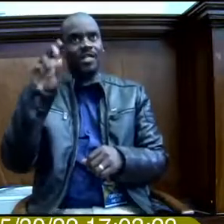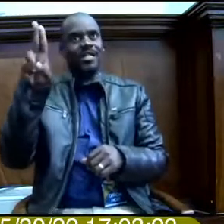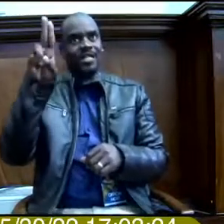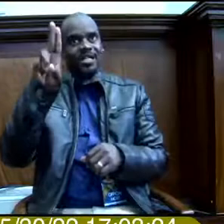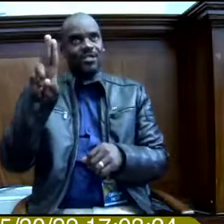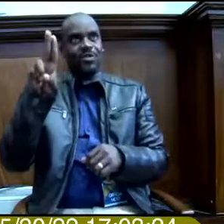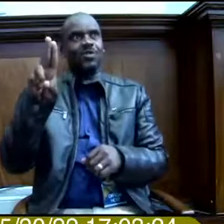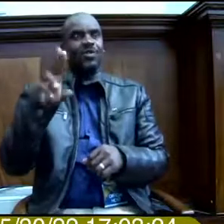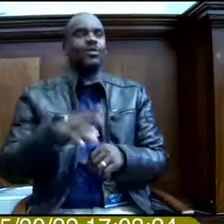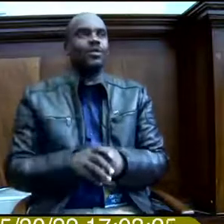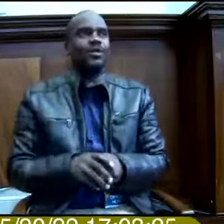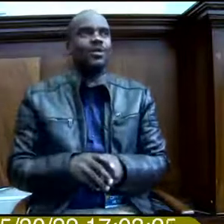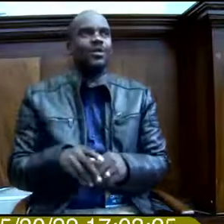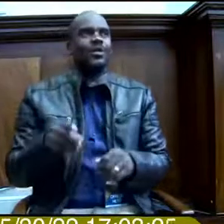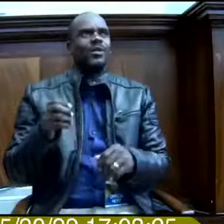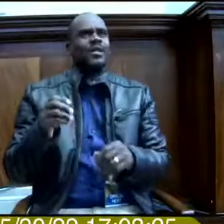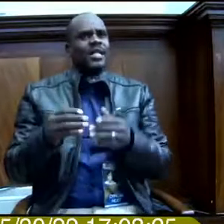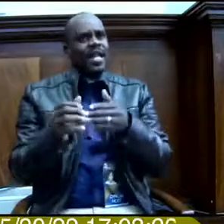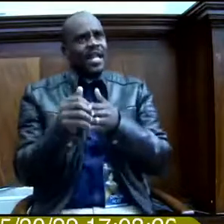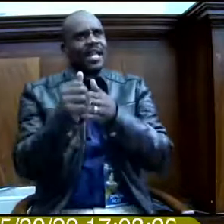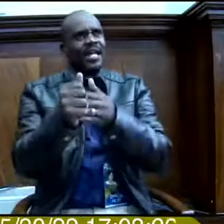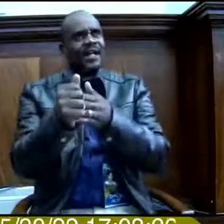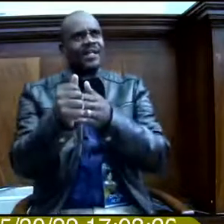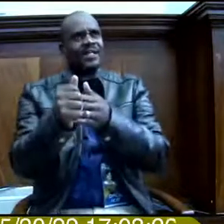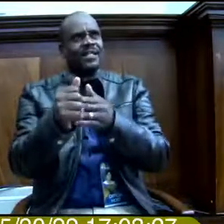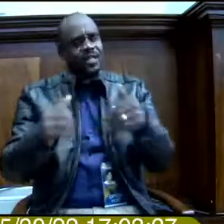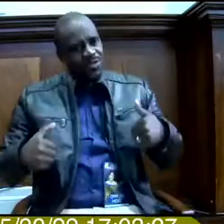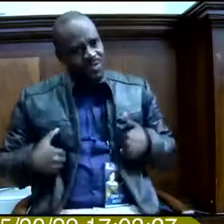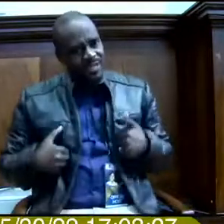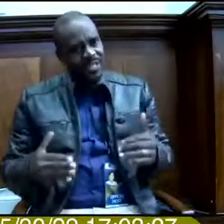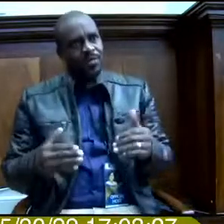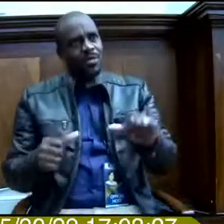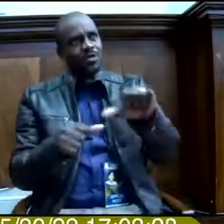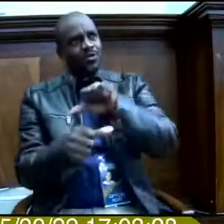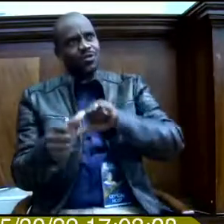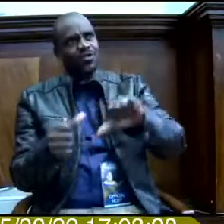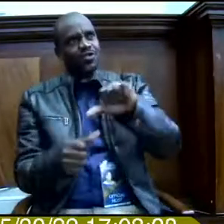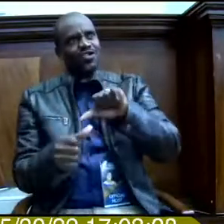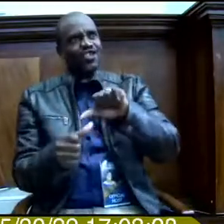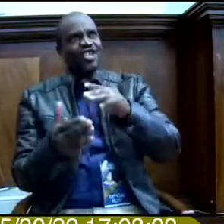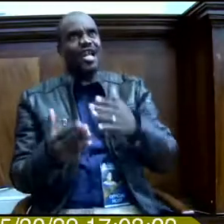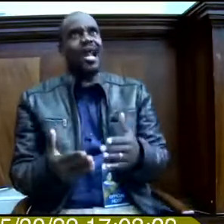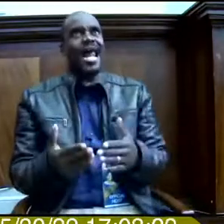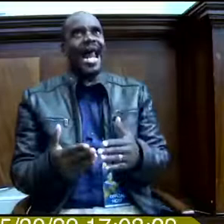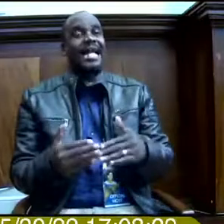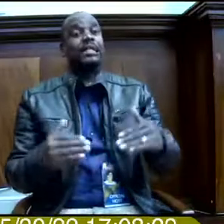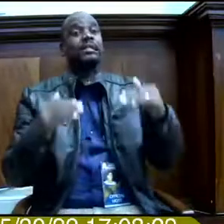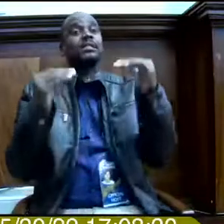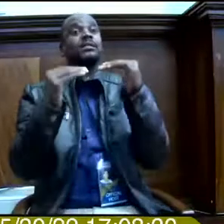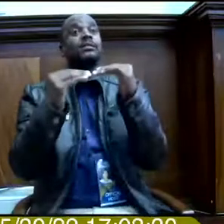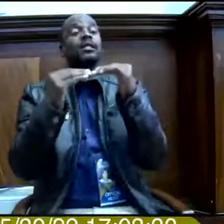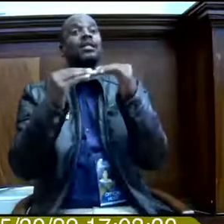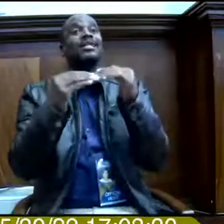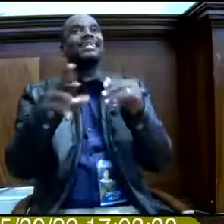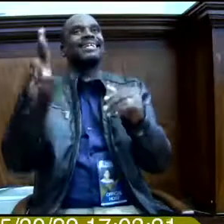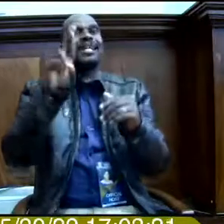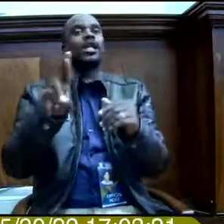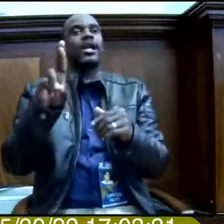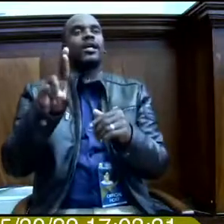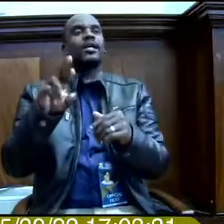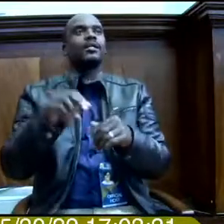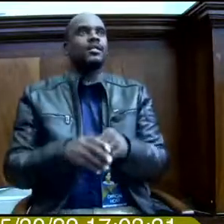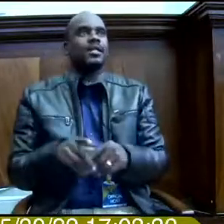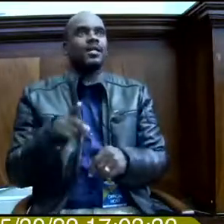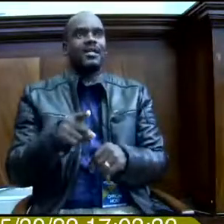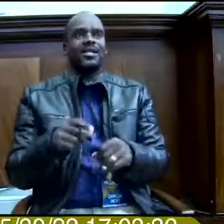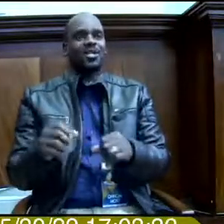successfully so to establish a socialist state in russia i don't want to get into politics this podium